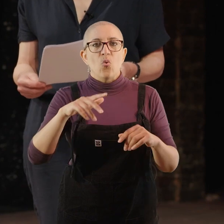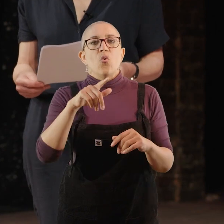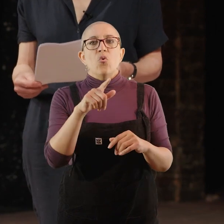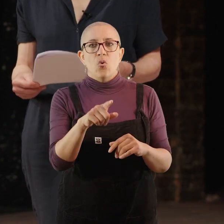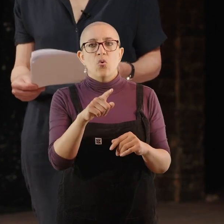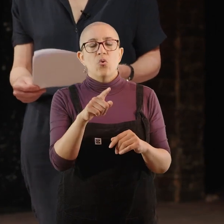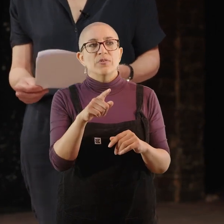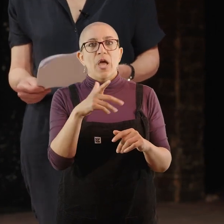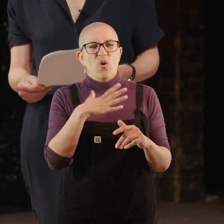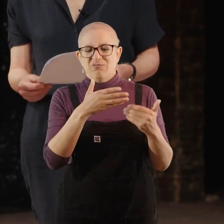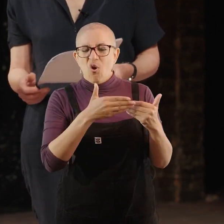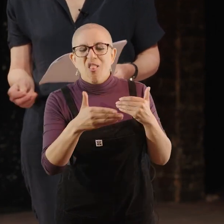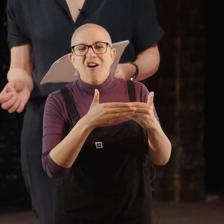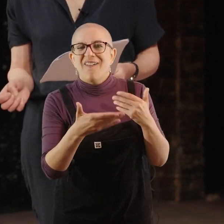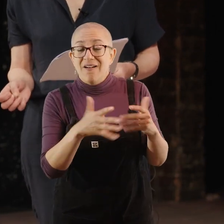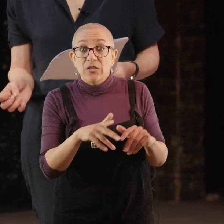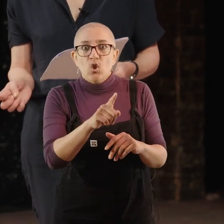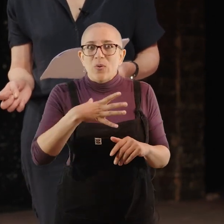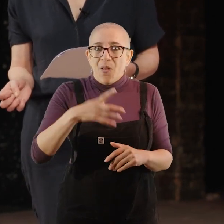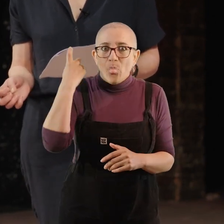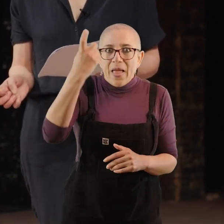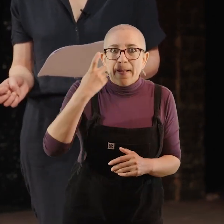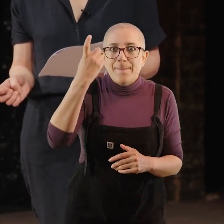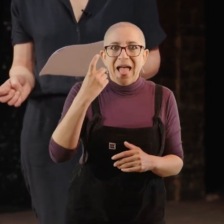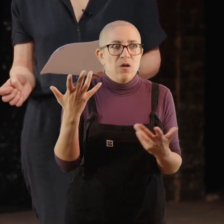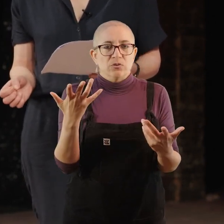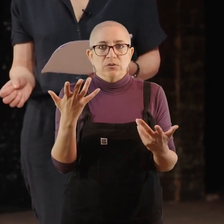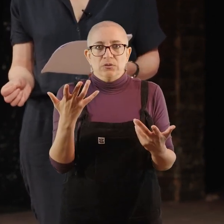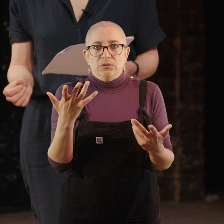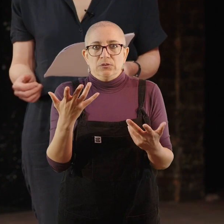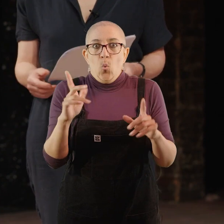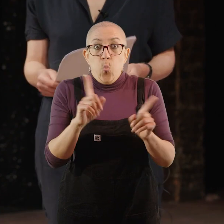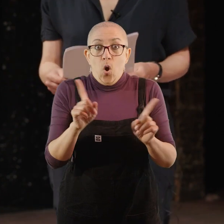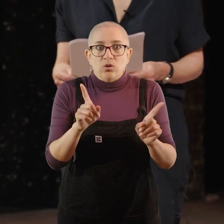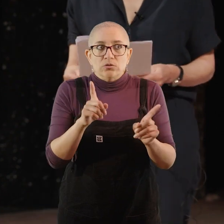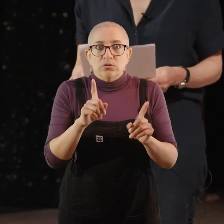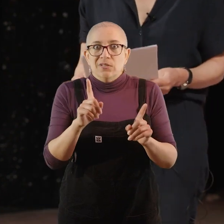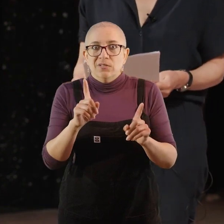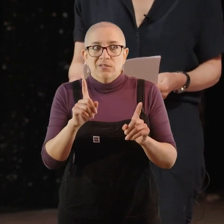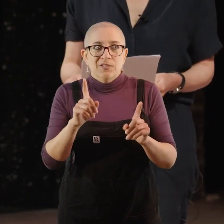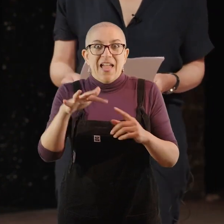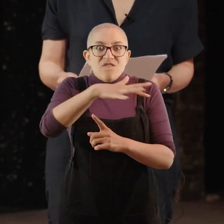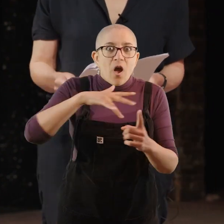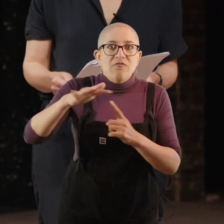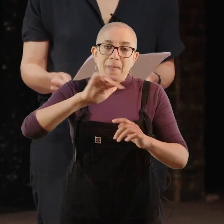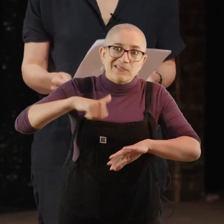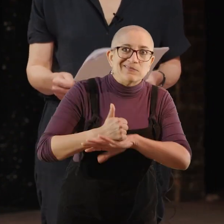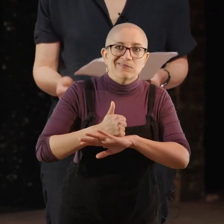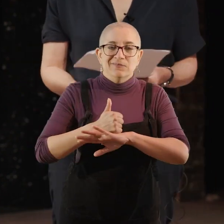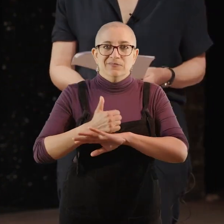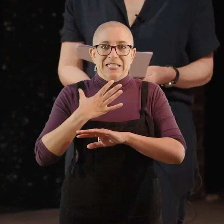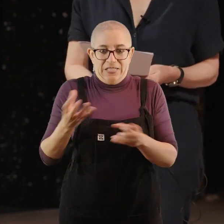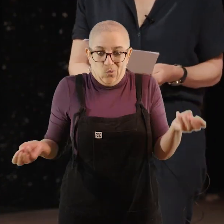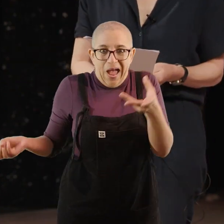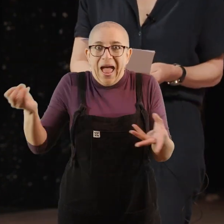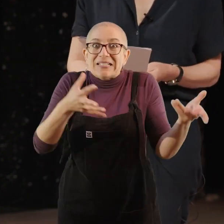let's think about how do we what are those things that we're going to put in place to get those stakes higher and to